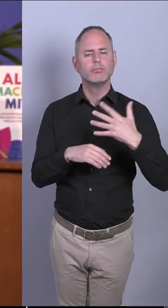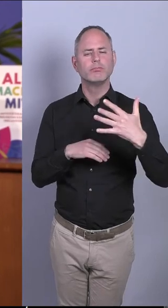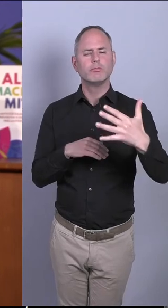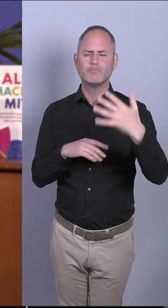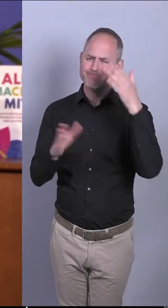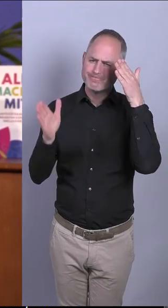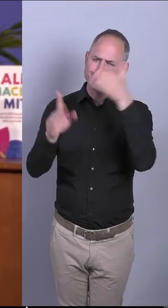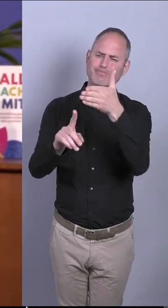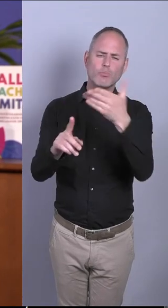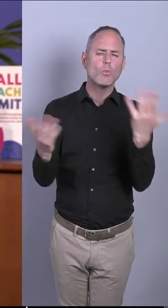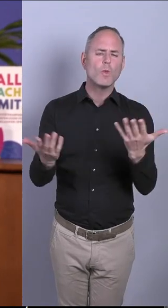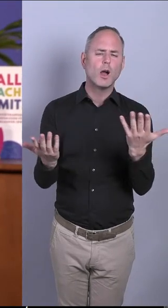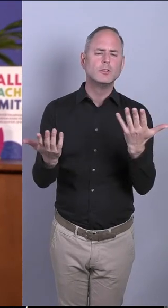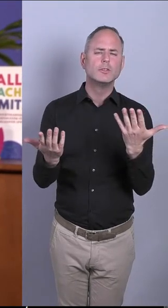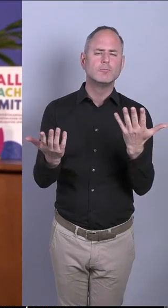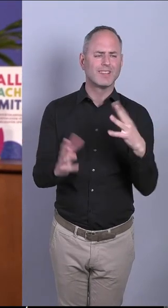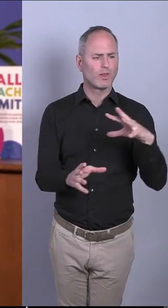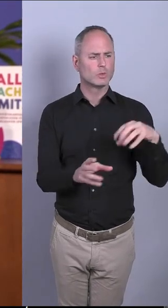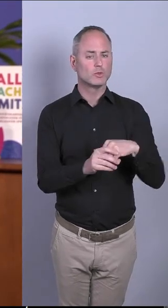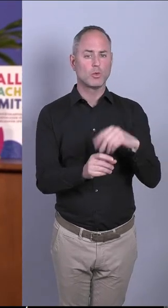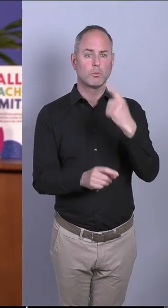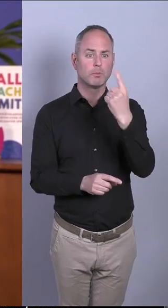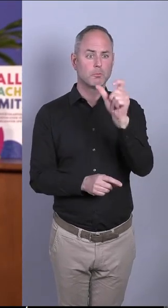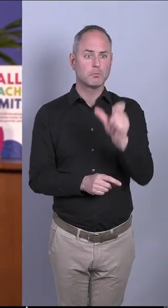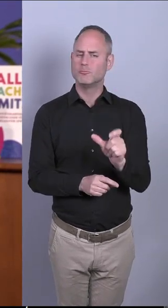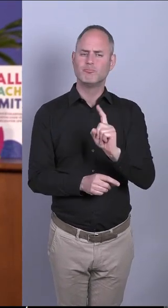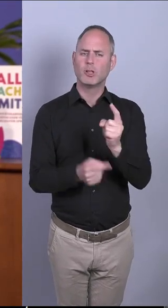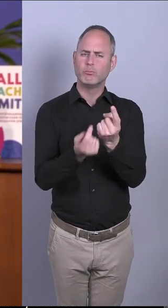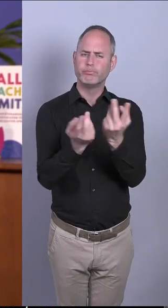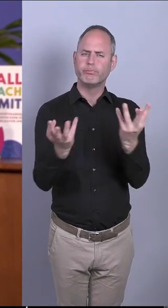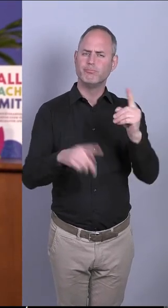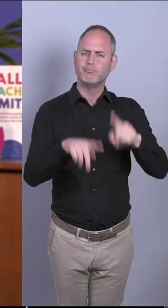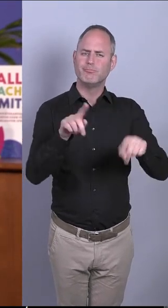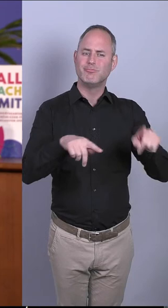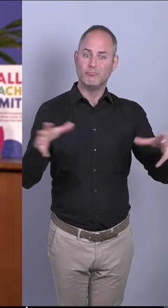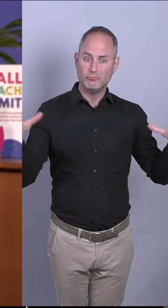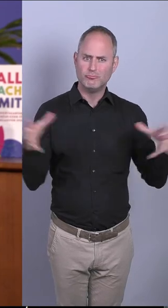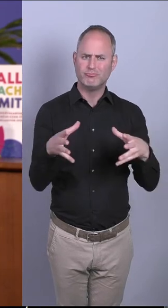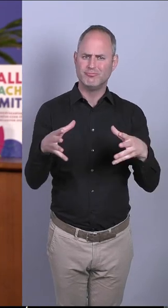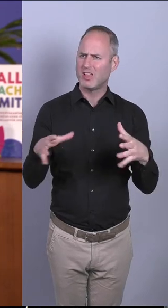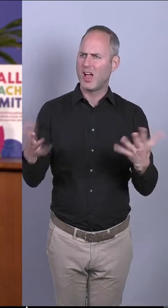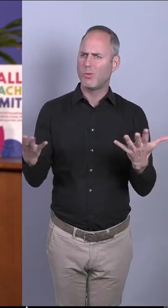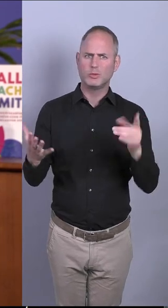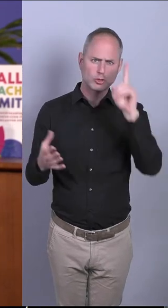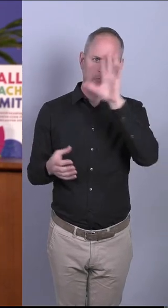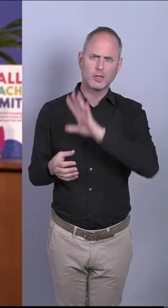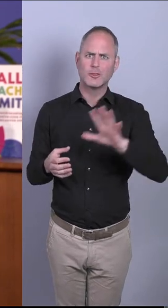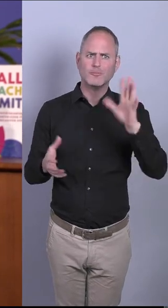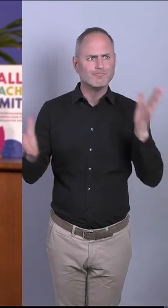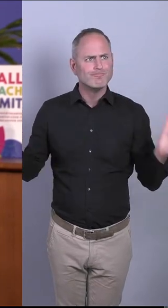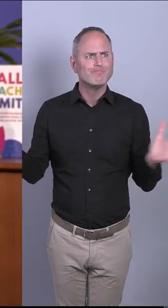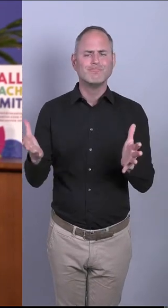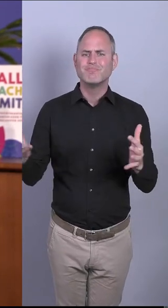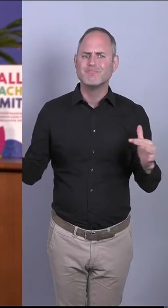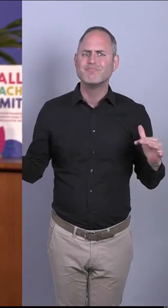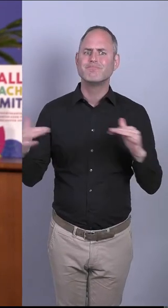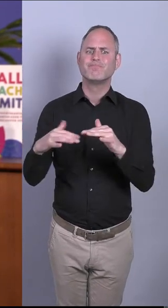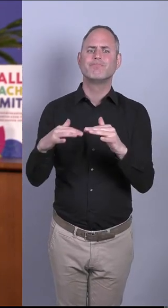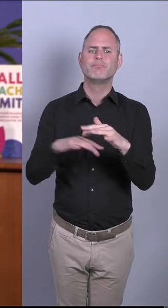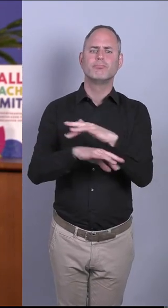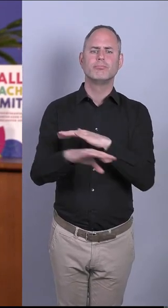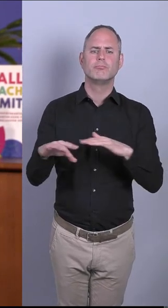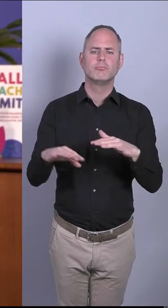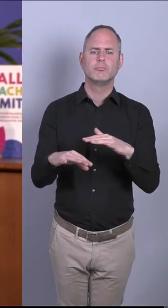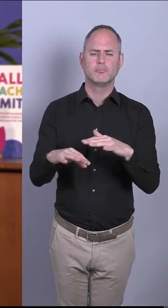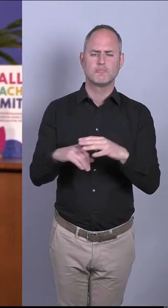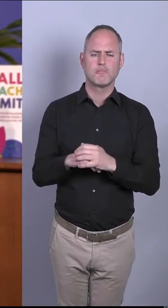on inclusion. And that means we want people to meet, people with and without disabilities. This is so important. This is why we